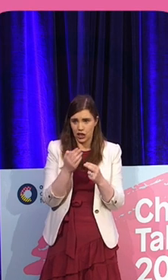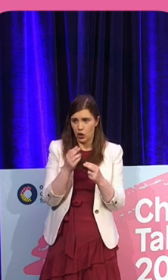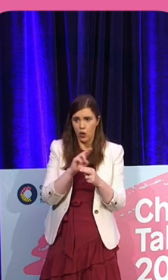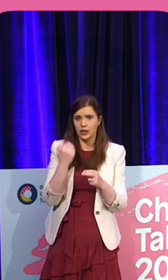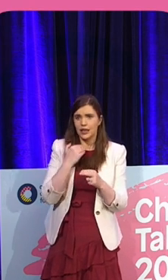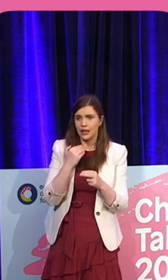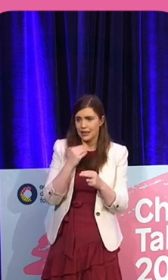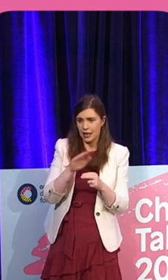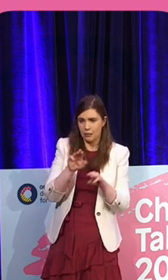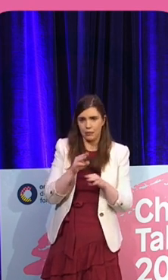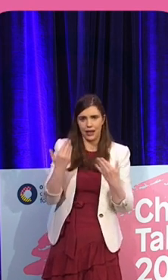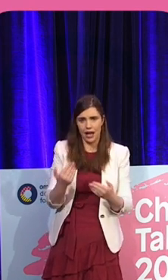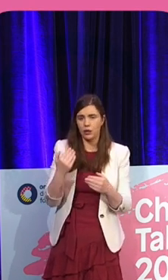future.